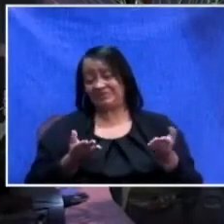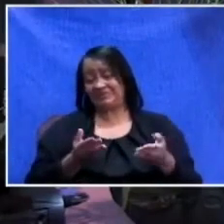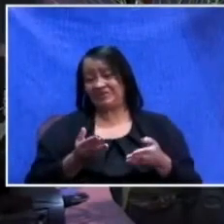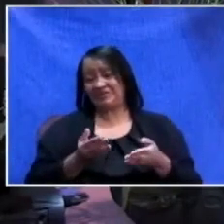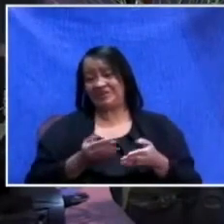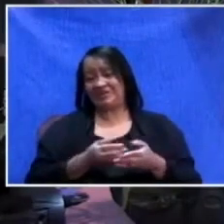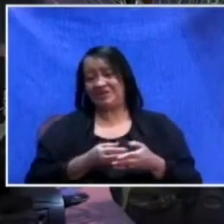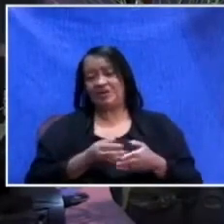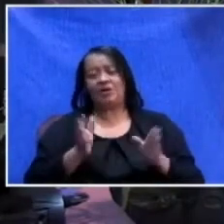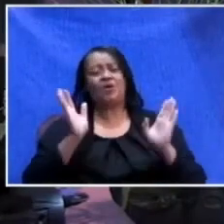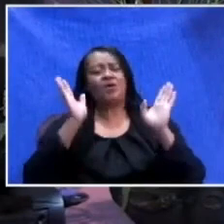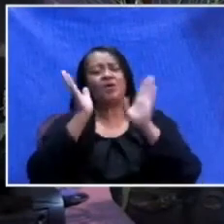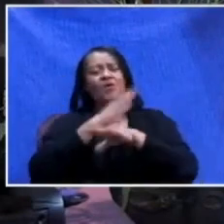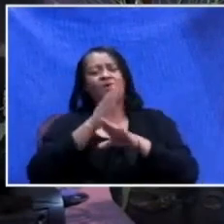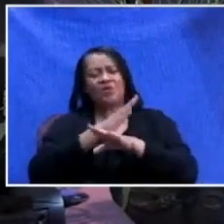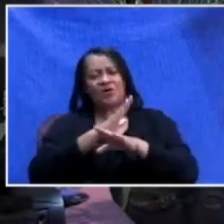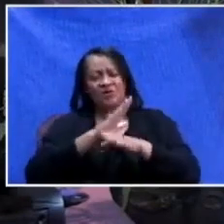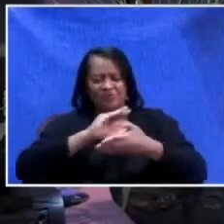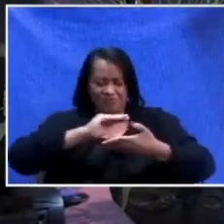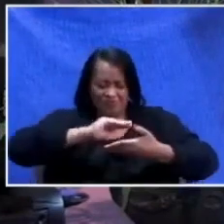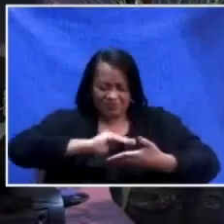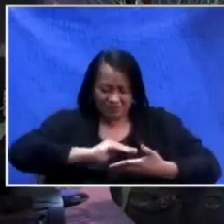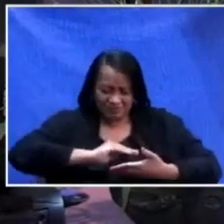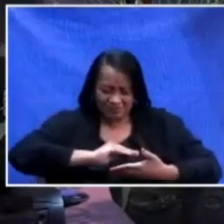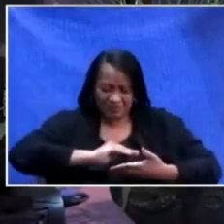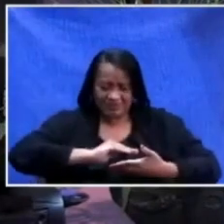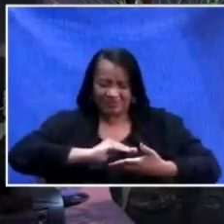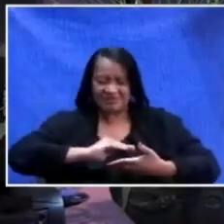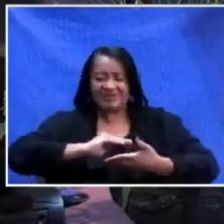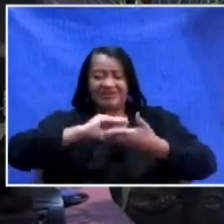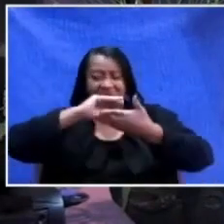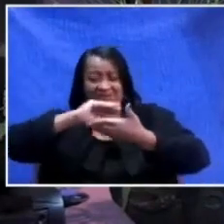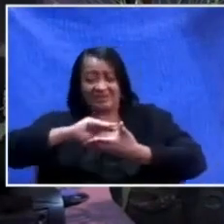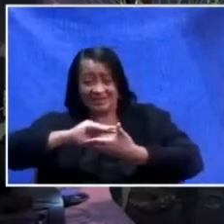worry less, risk more. Hmm.